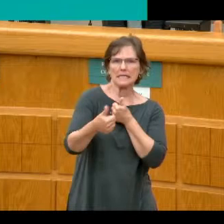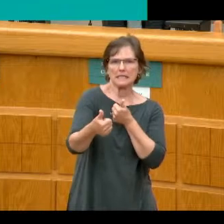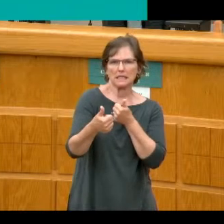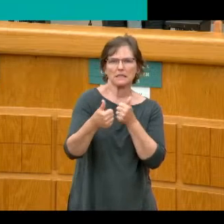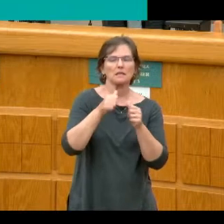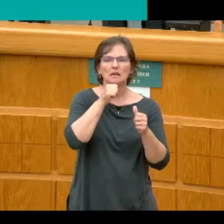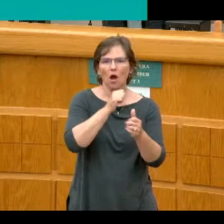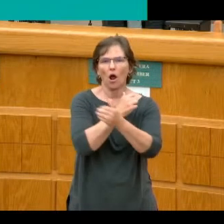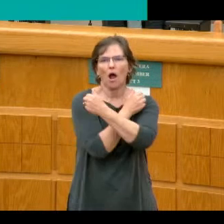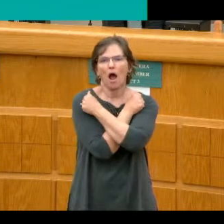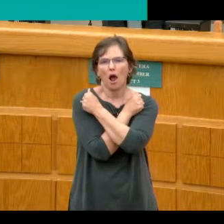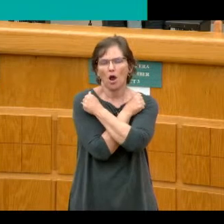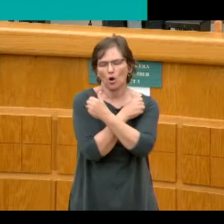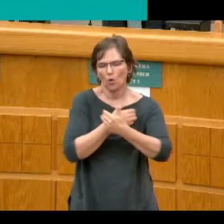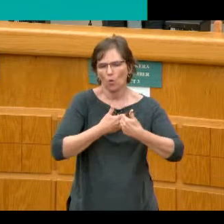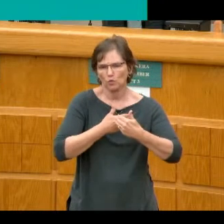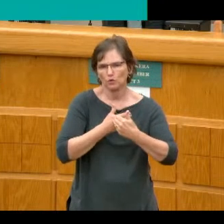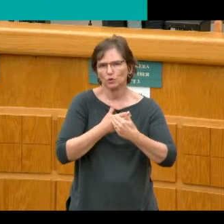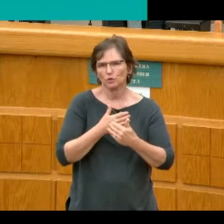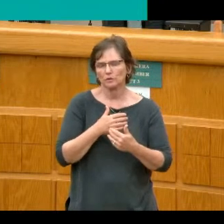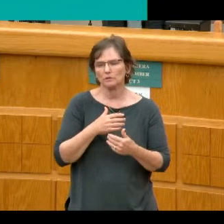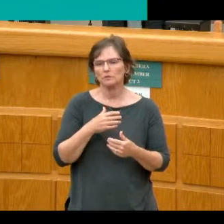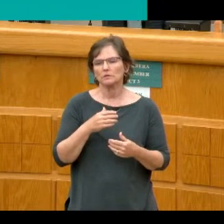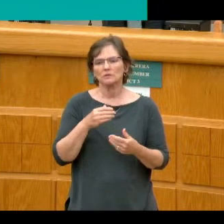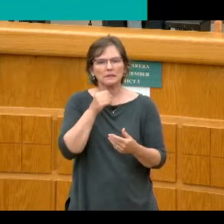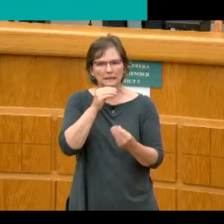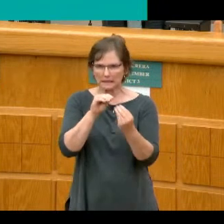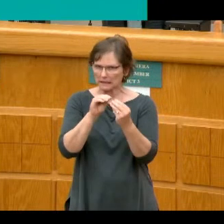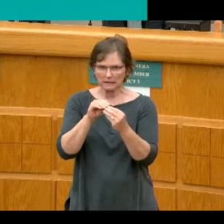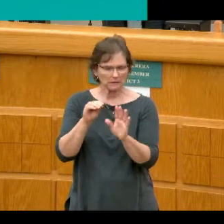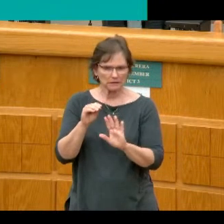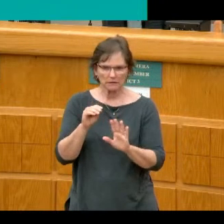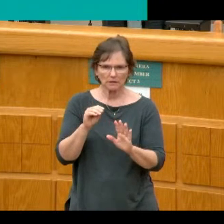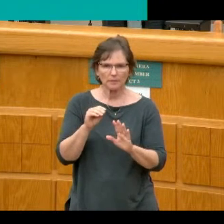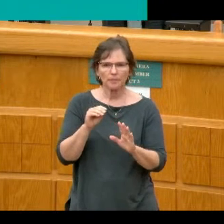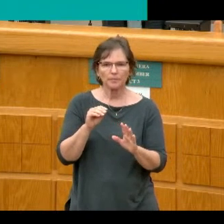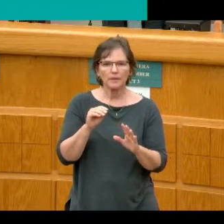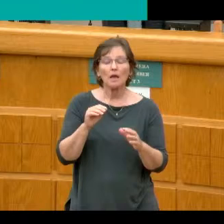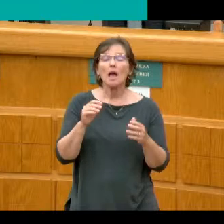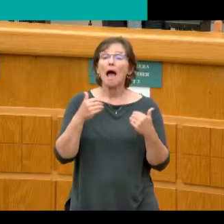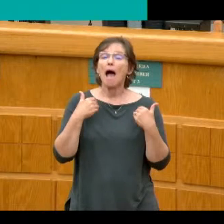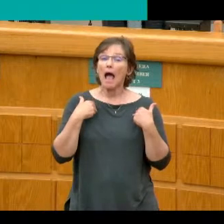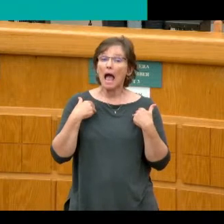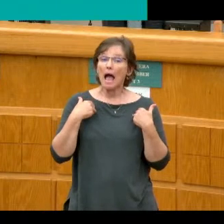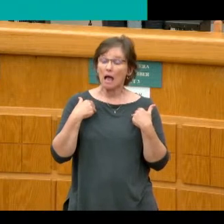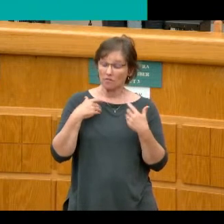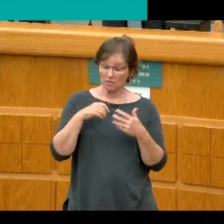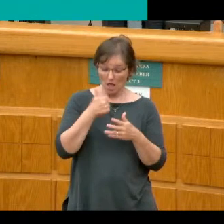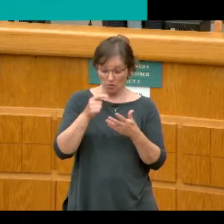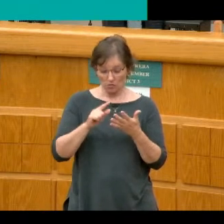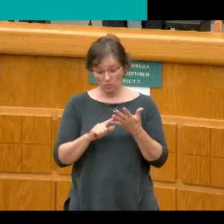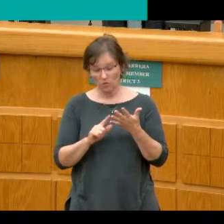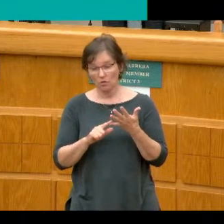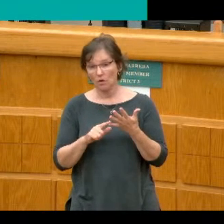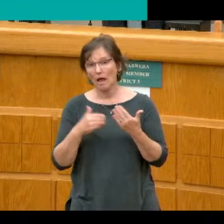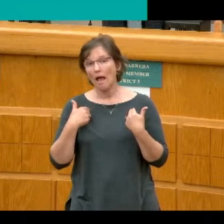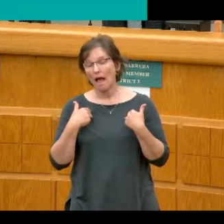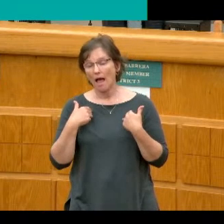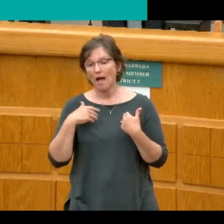ways. We've done, elbow rub, namaste, air